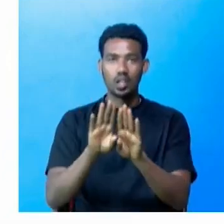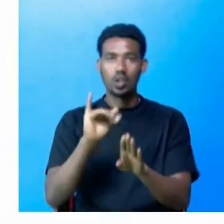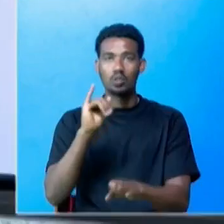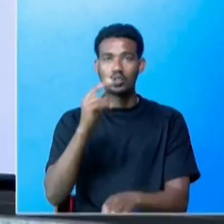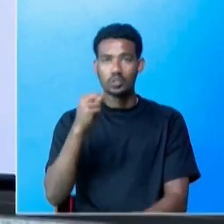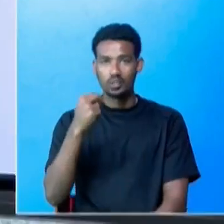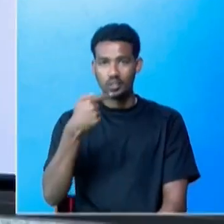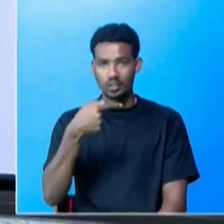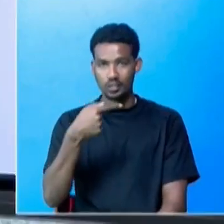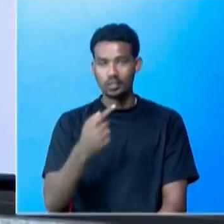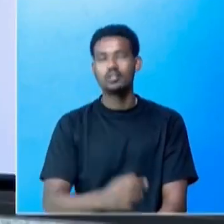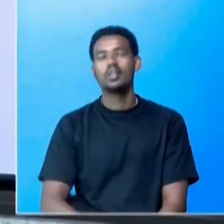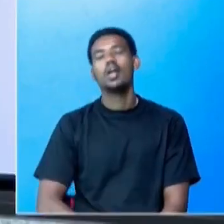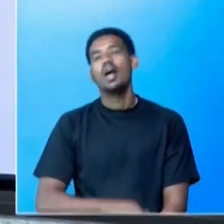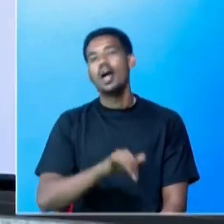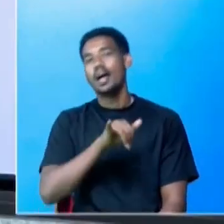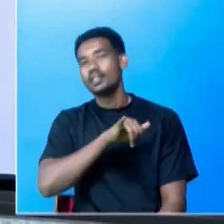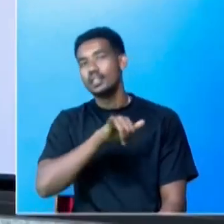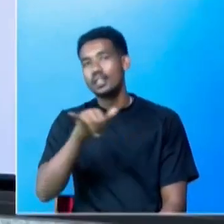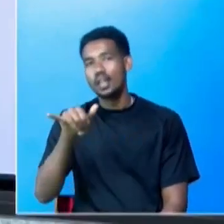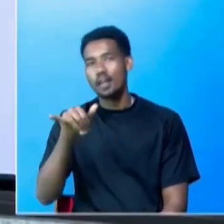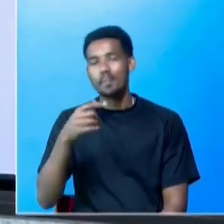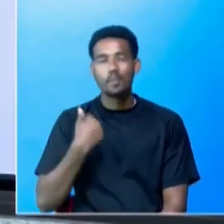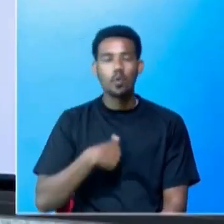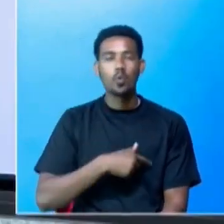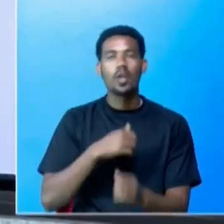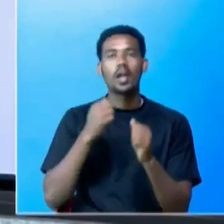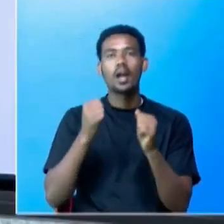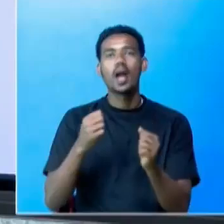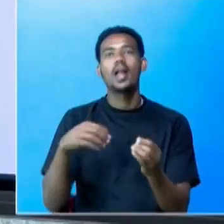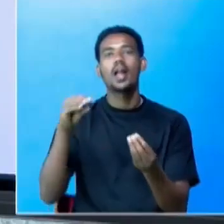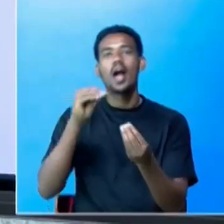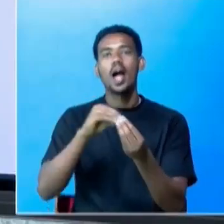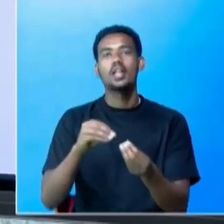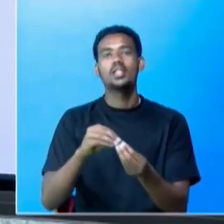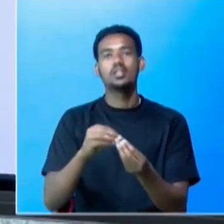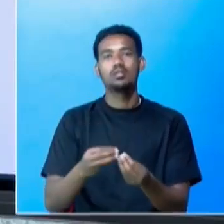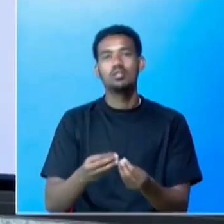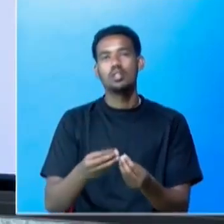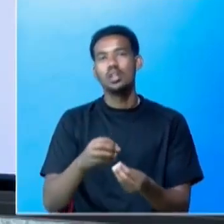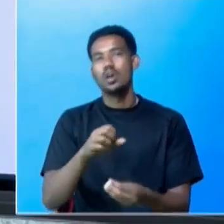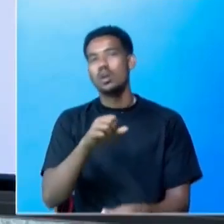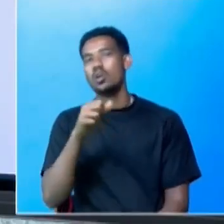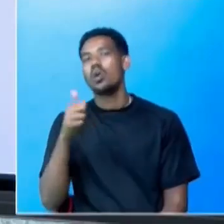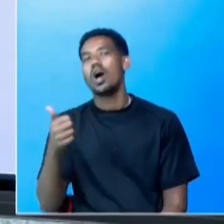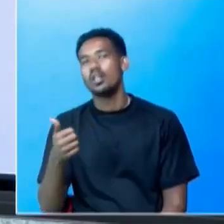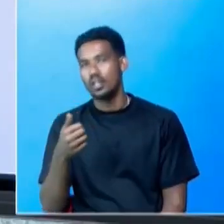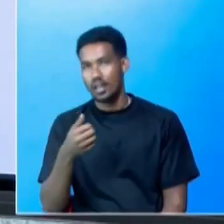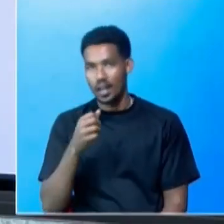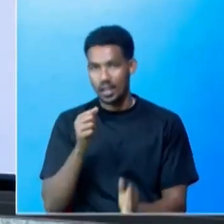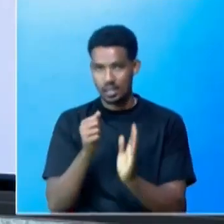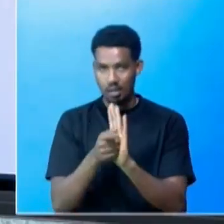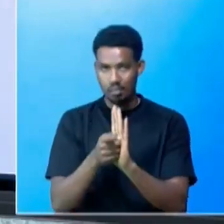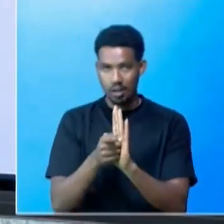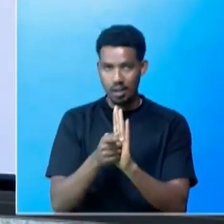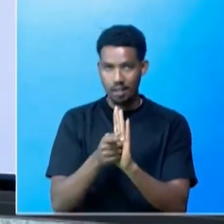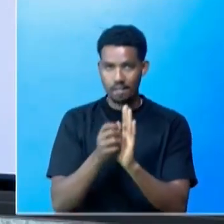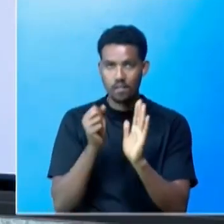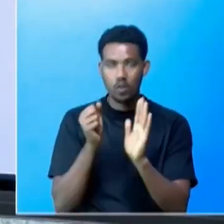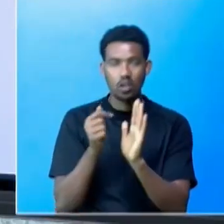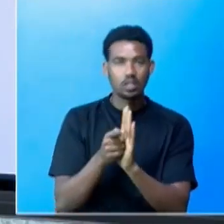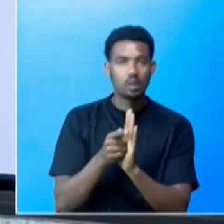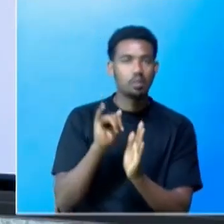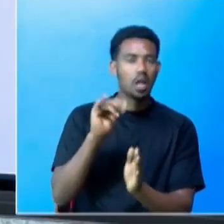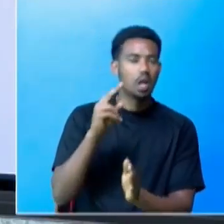Here is also, we can add more example with ing verbs that are